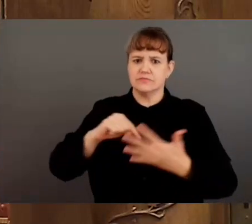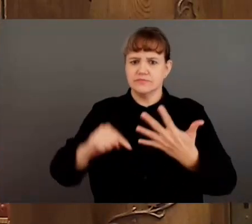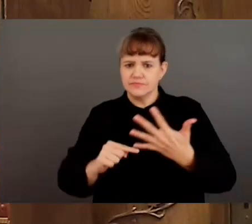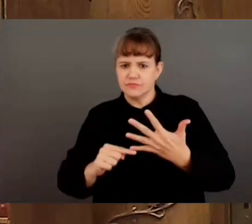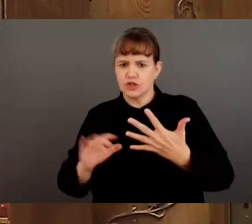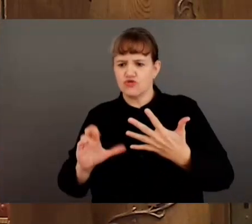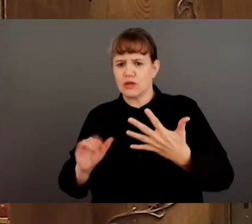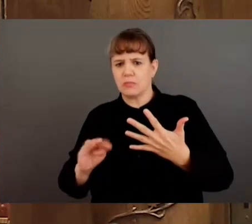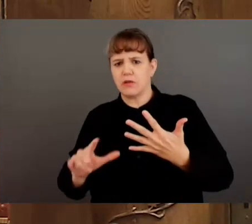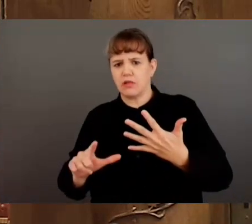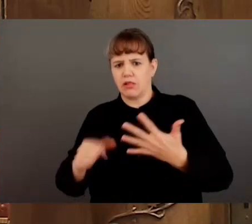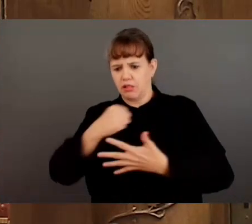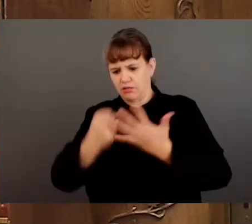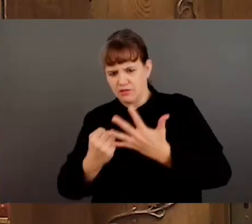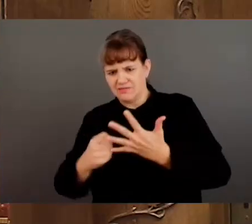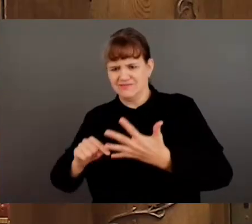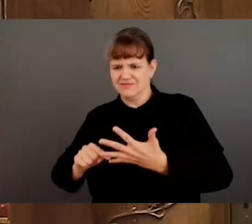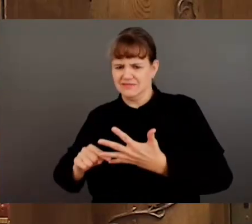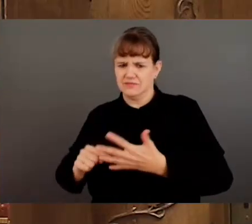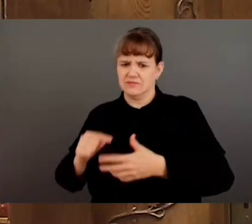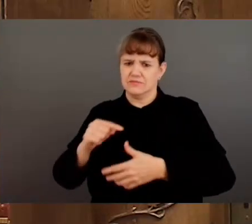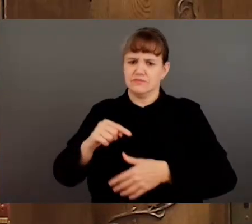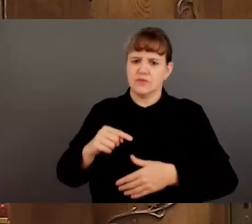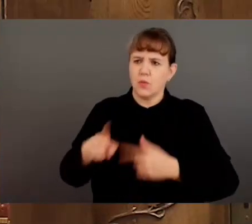Solicitor General.